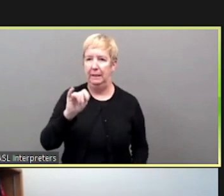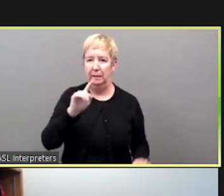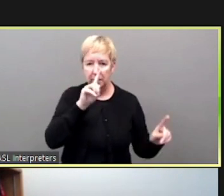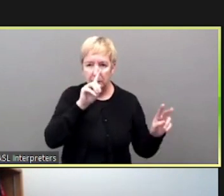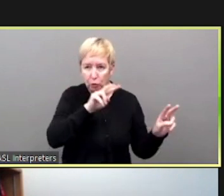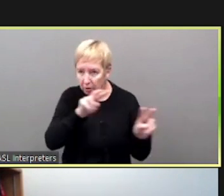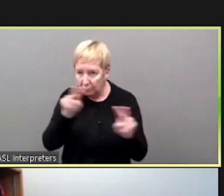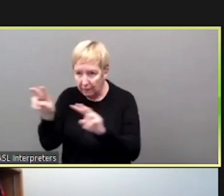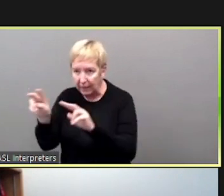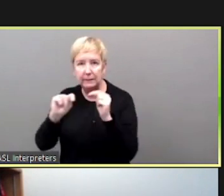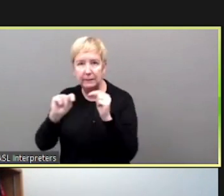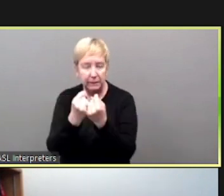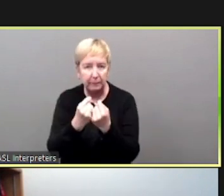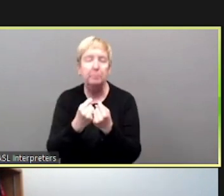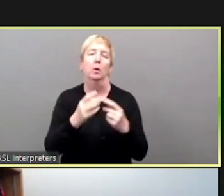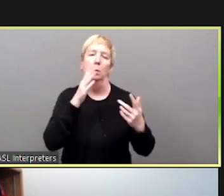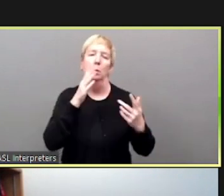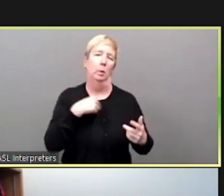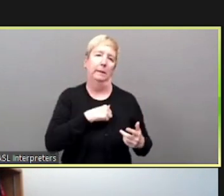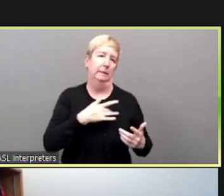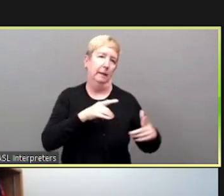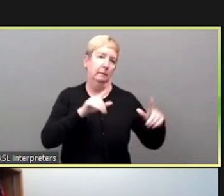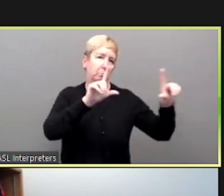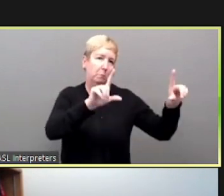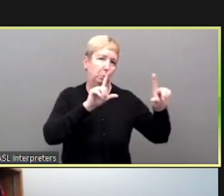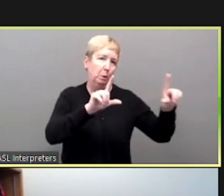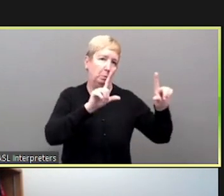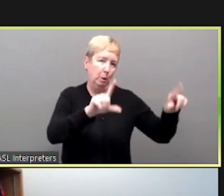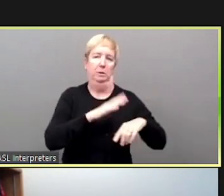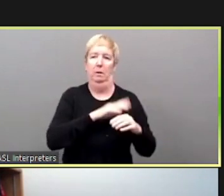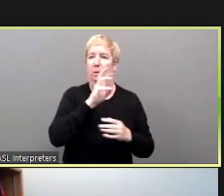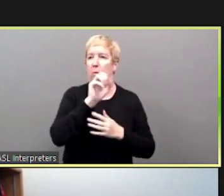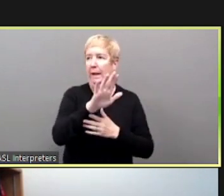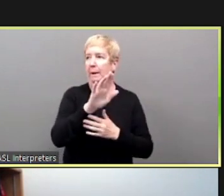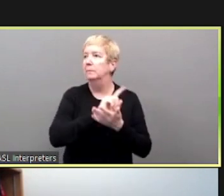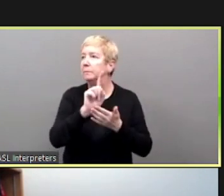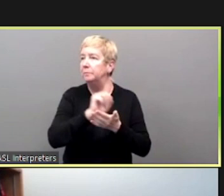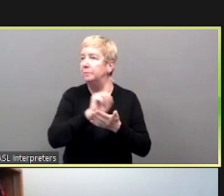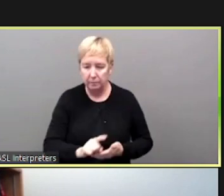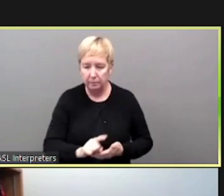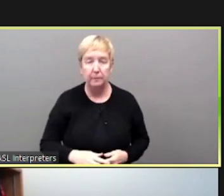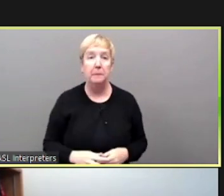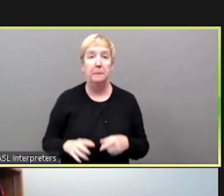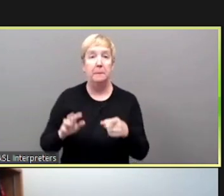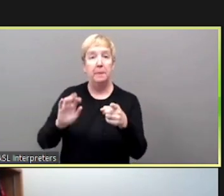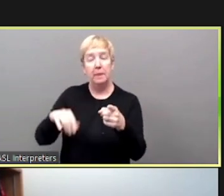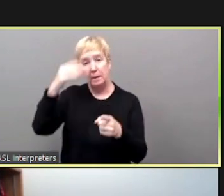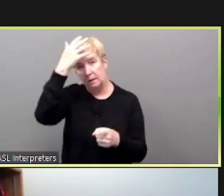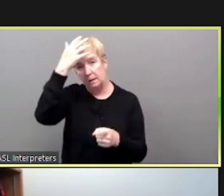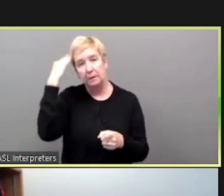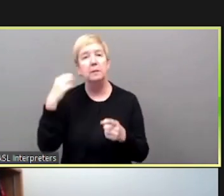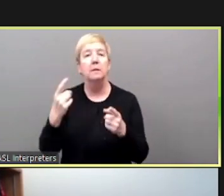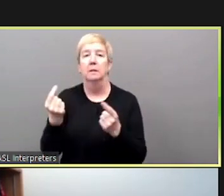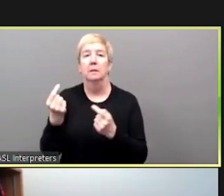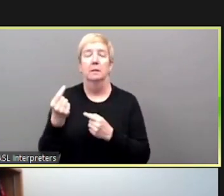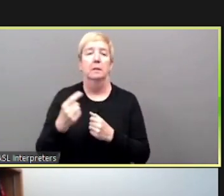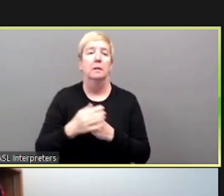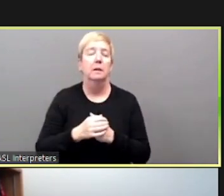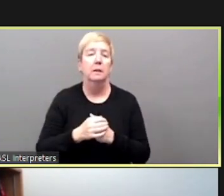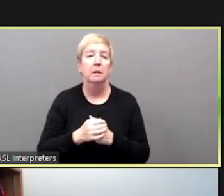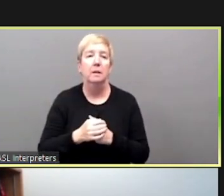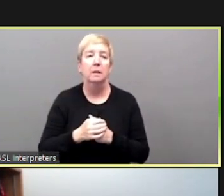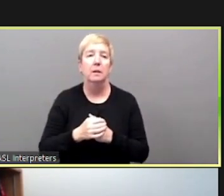these posted on the website weekly. And so what we do here is